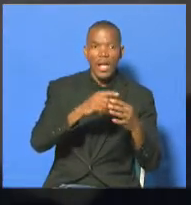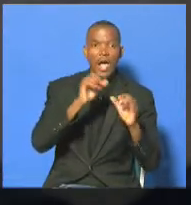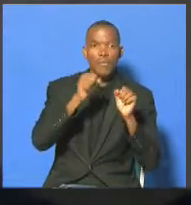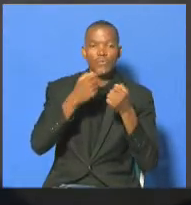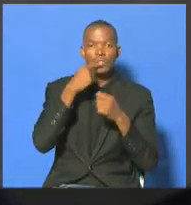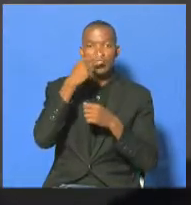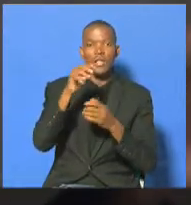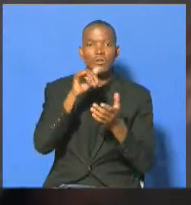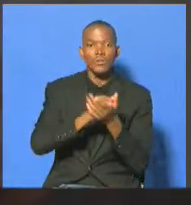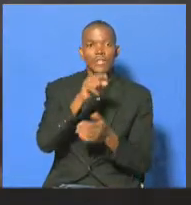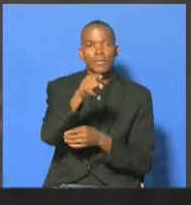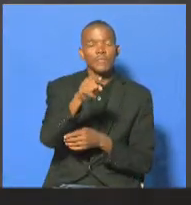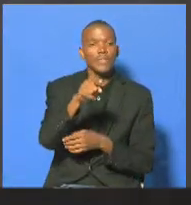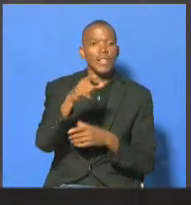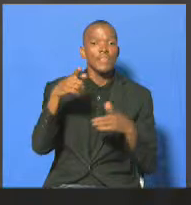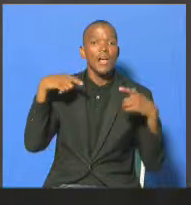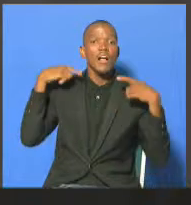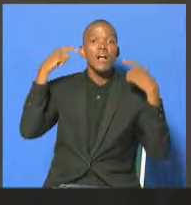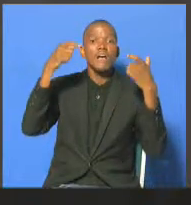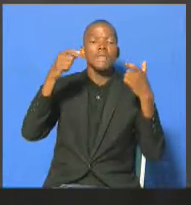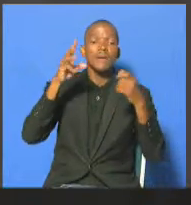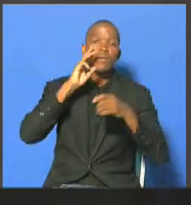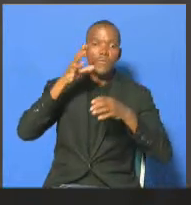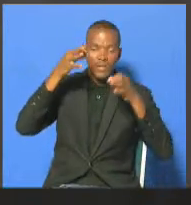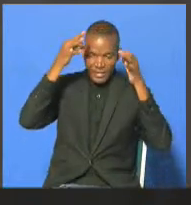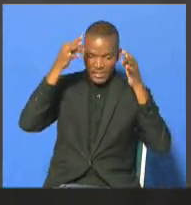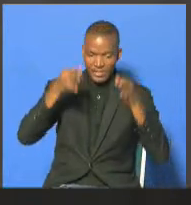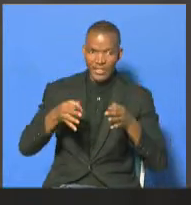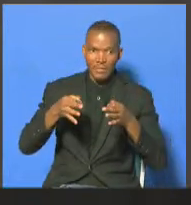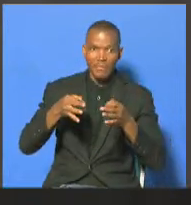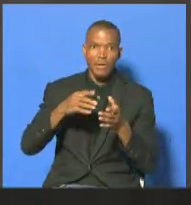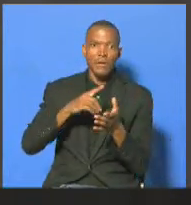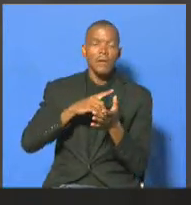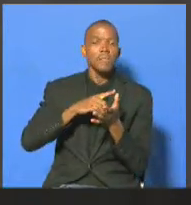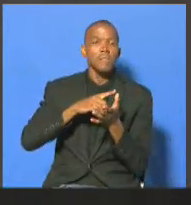gore puso e tla dira gore e duele